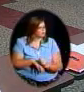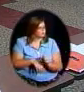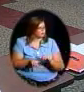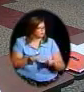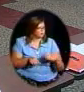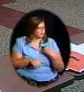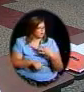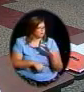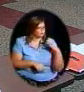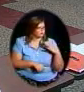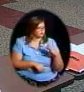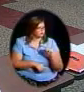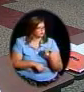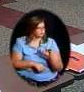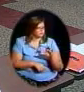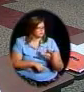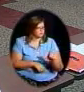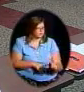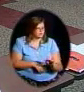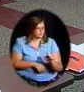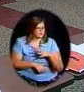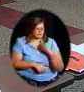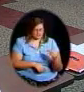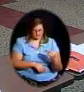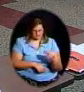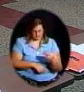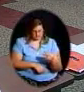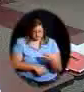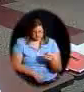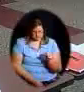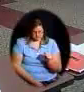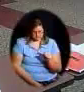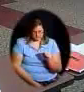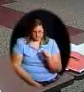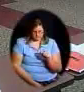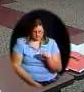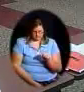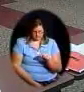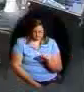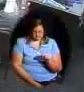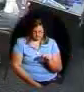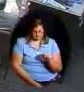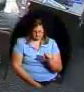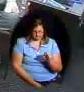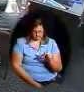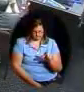Coach Stappingfield. And what an amazing group of young ladies. We're blessed.